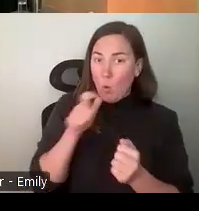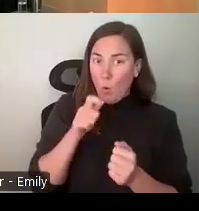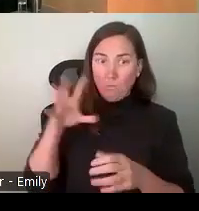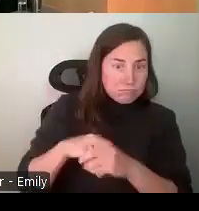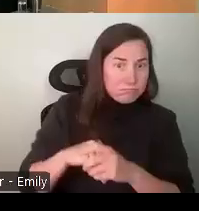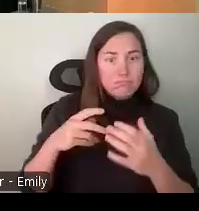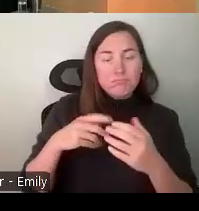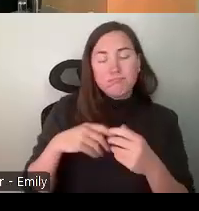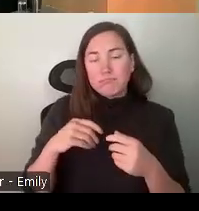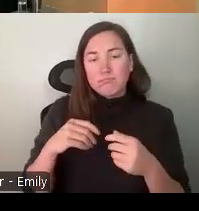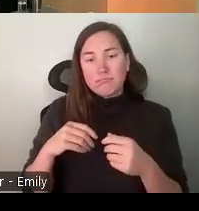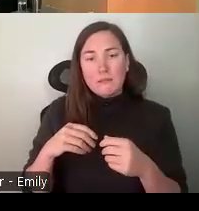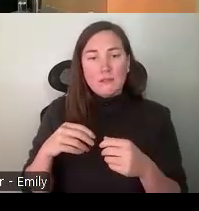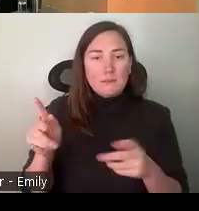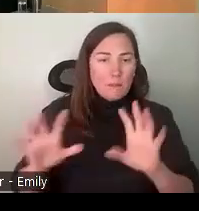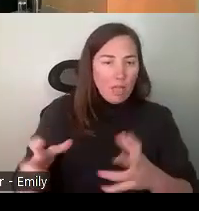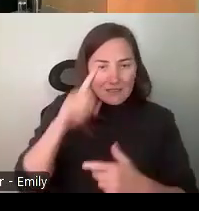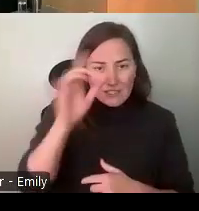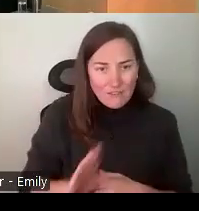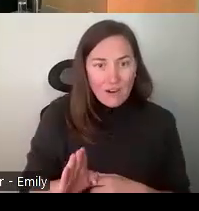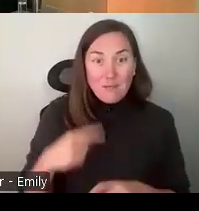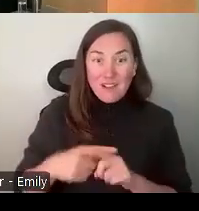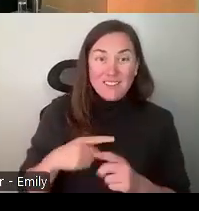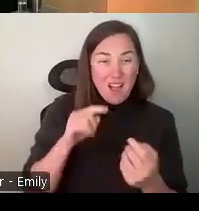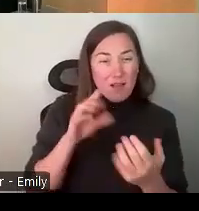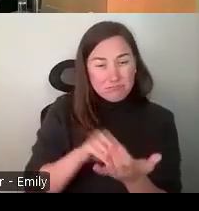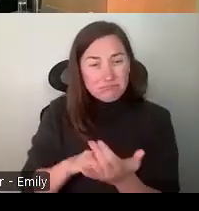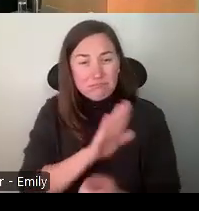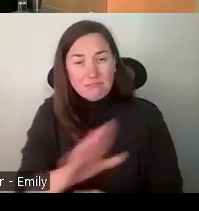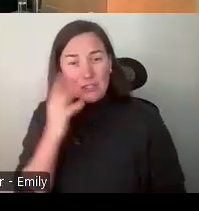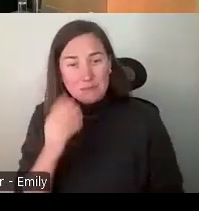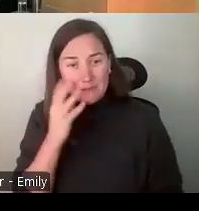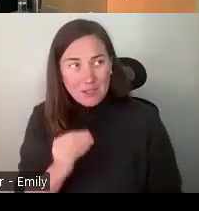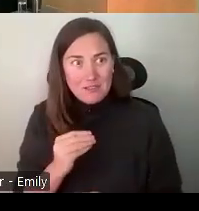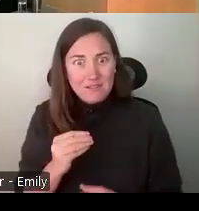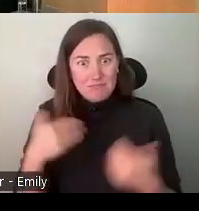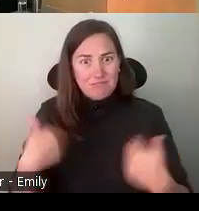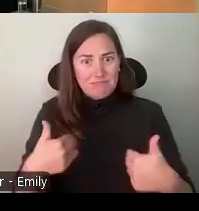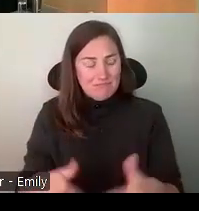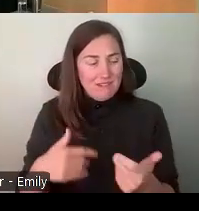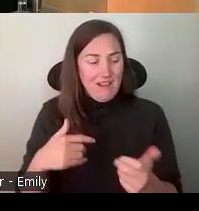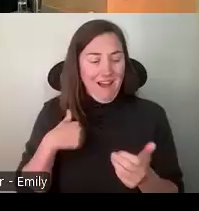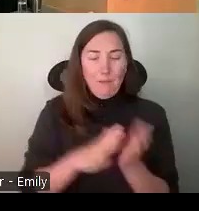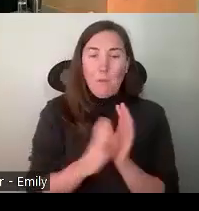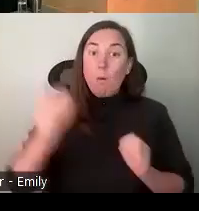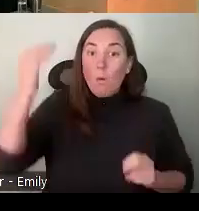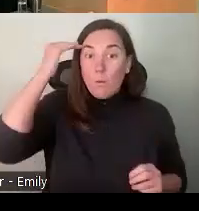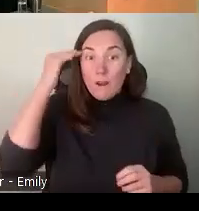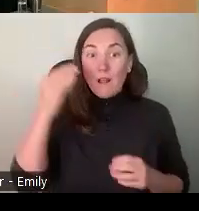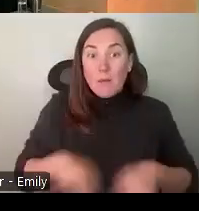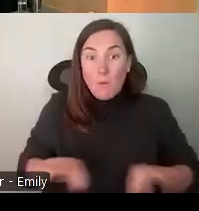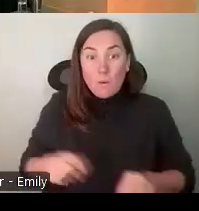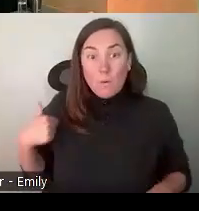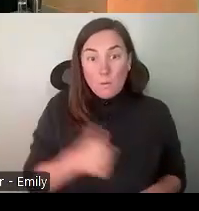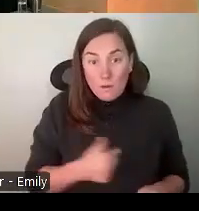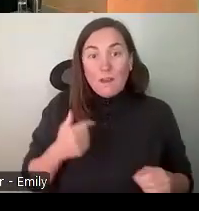and heard about these experiences firsthand, I have become more aware of the importance of us